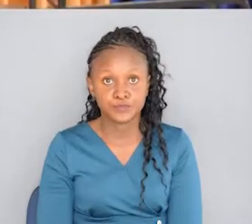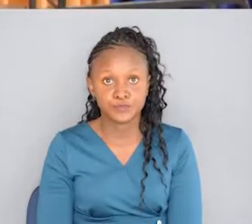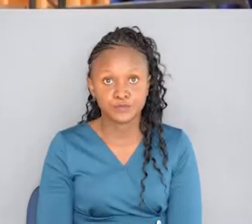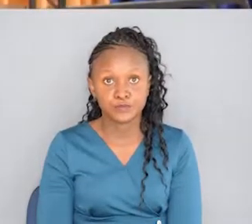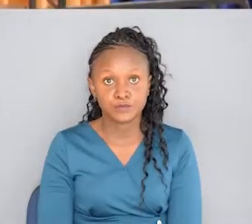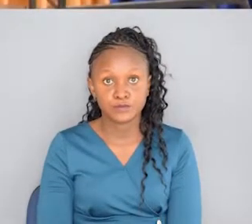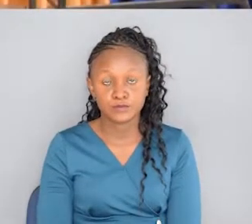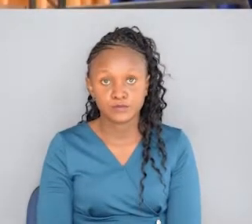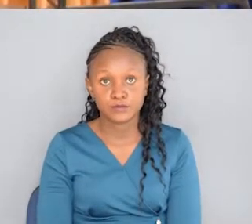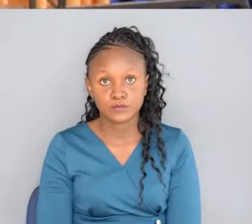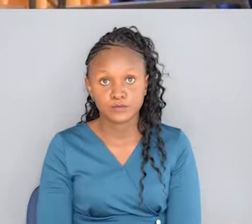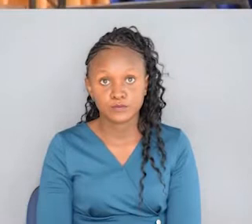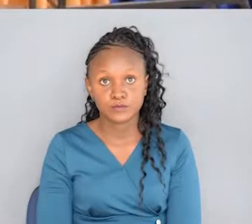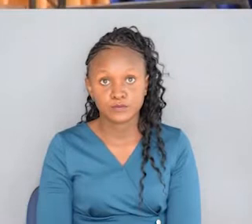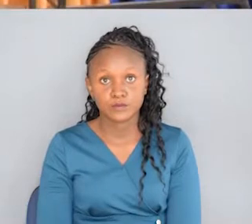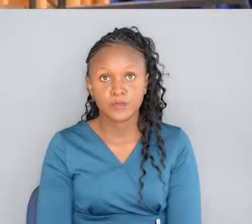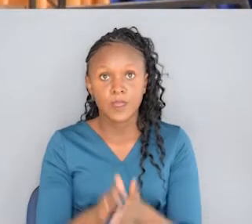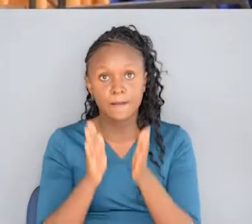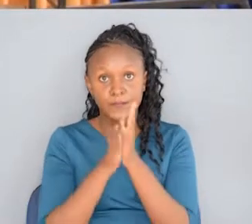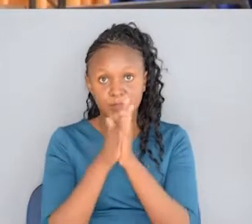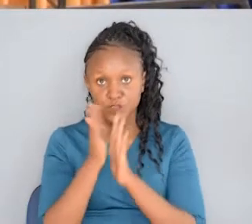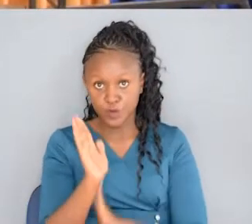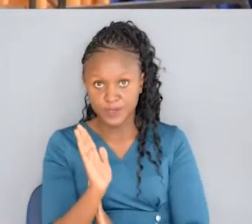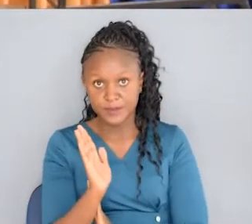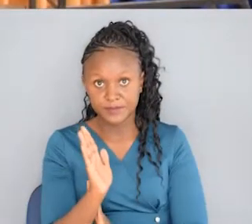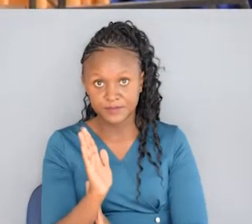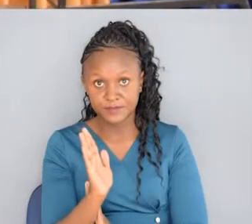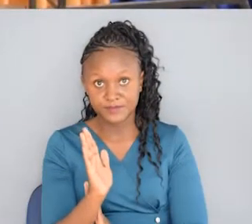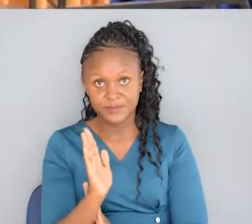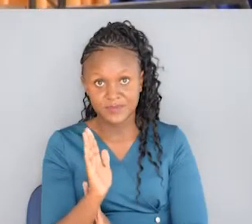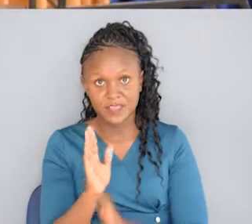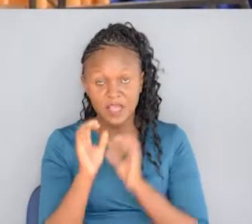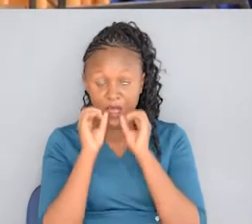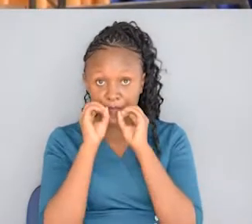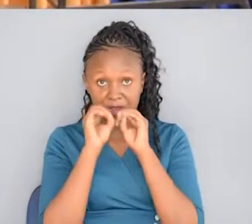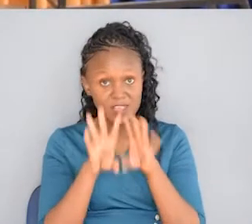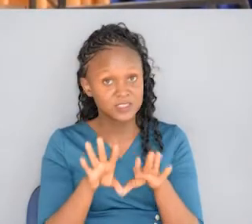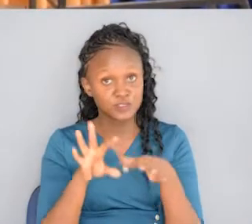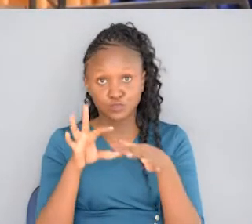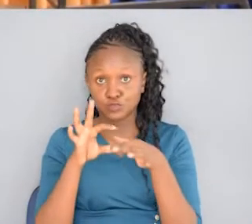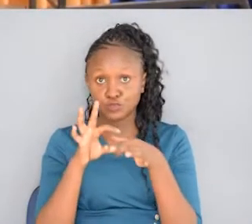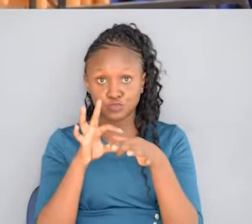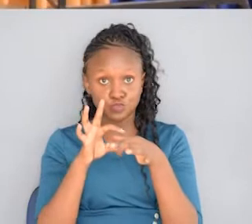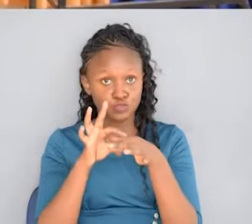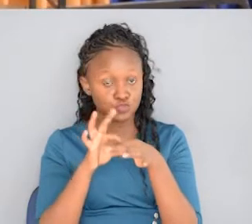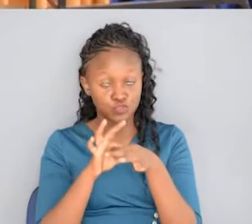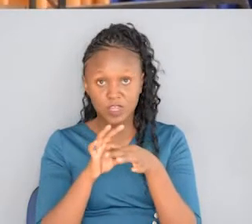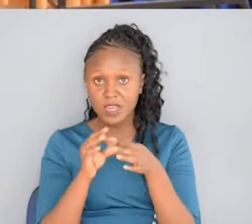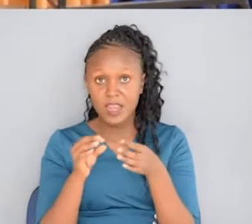Okay, Bwana asifiwe. Yeah, it's a blessing to join together again in this service.